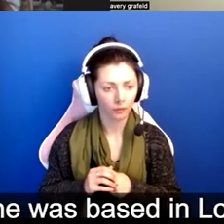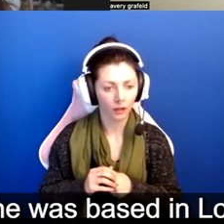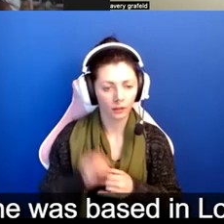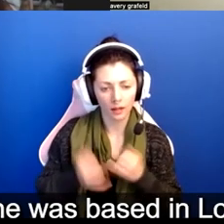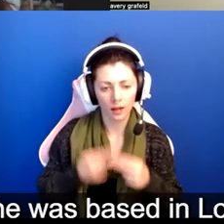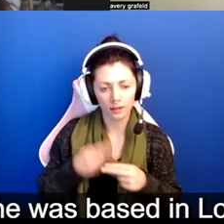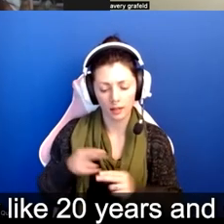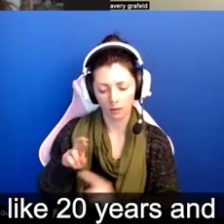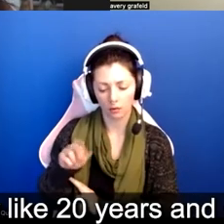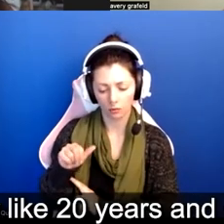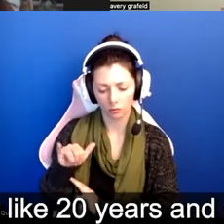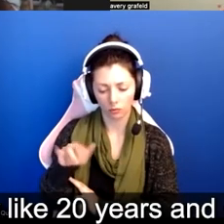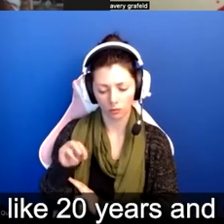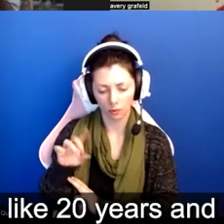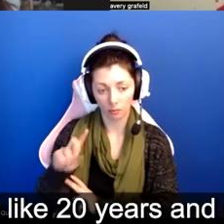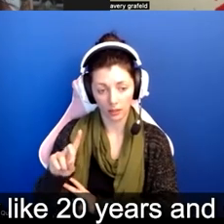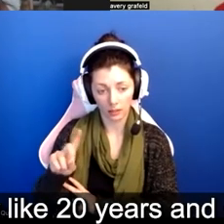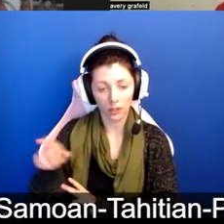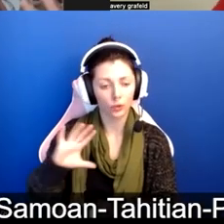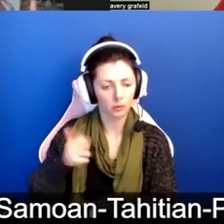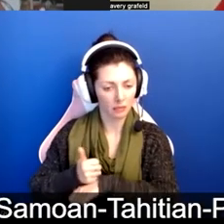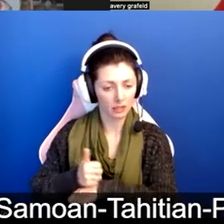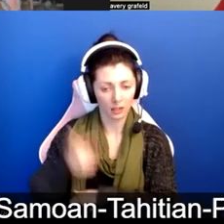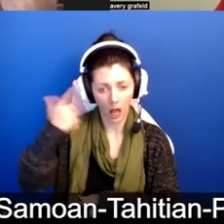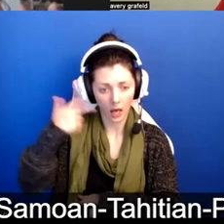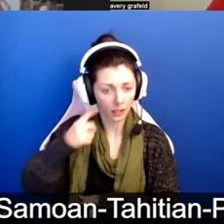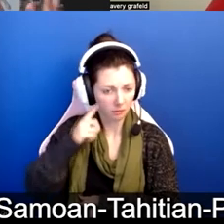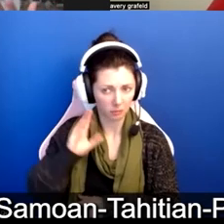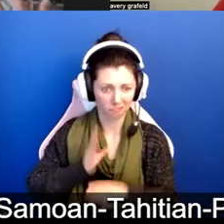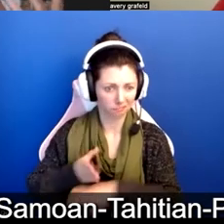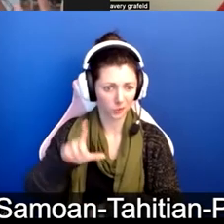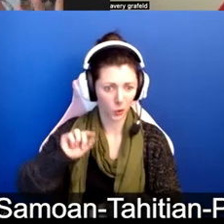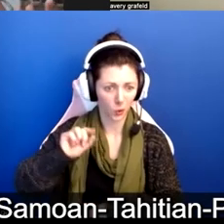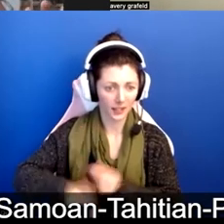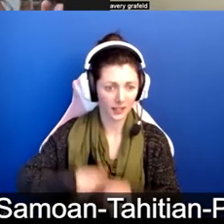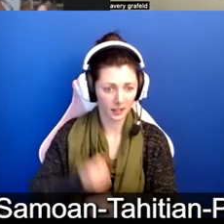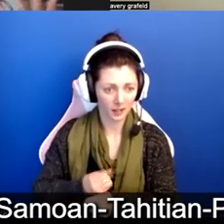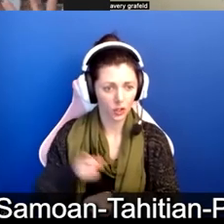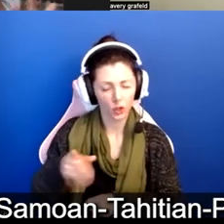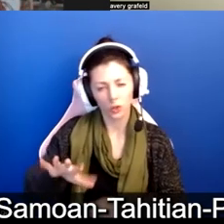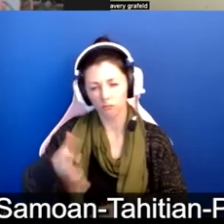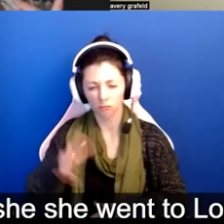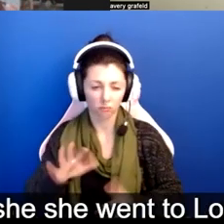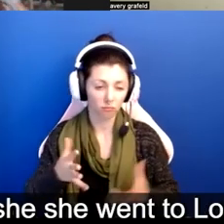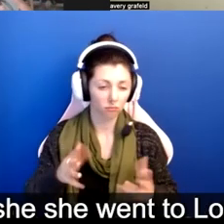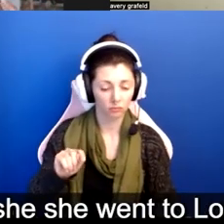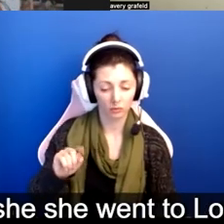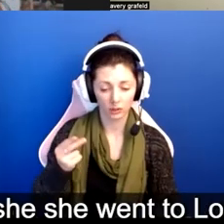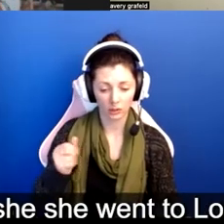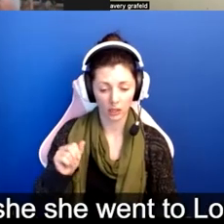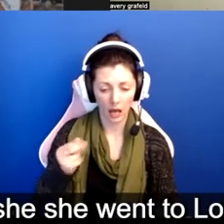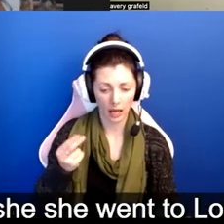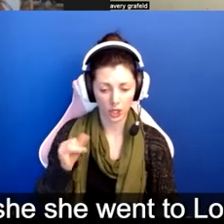she was based in London for like 20 years. And so she is Sāmoan, Tahitian, Pakehā, and